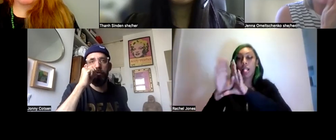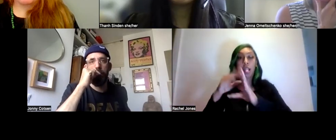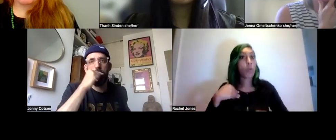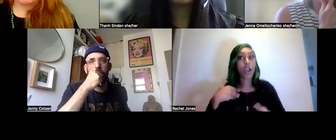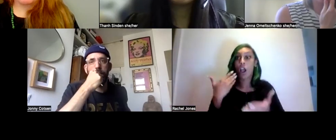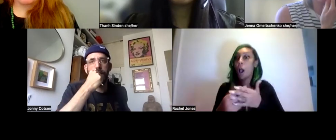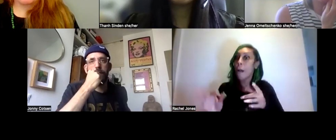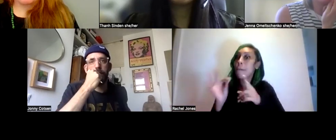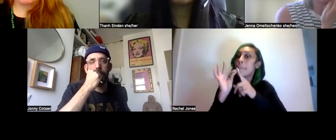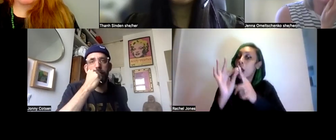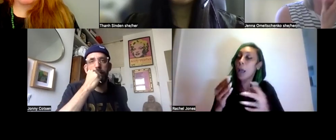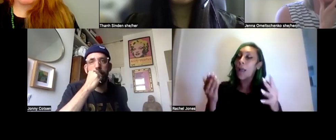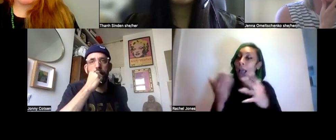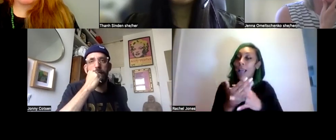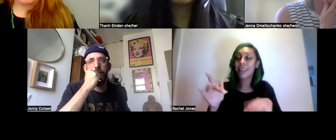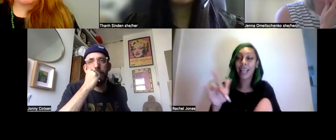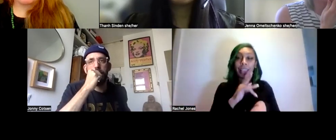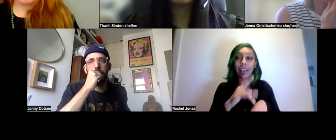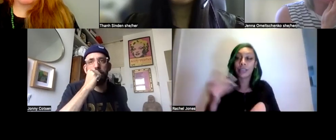where access to theatre and the arts